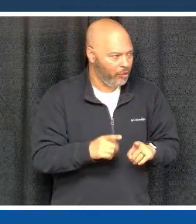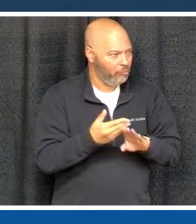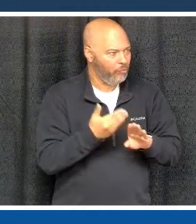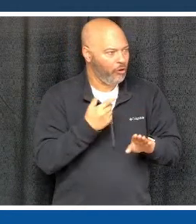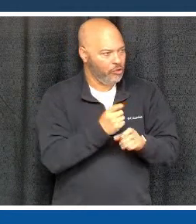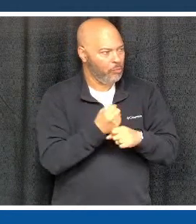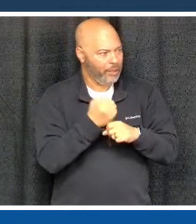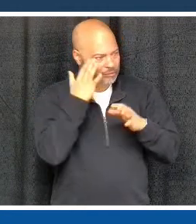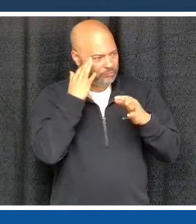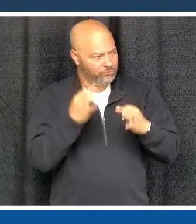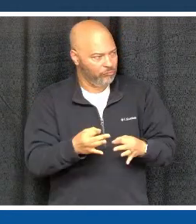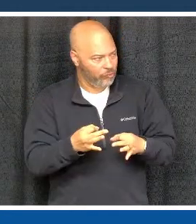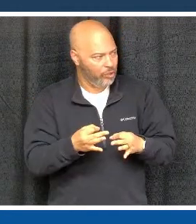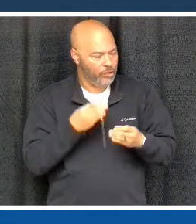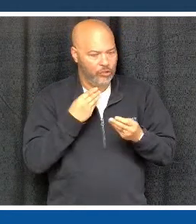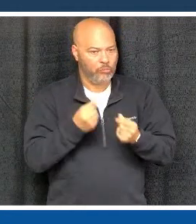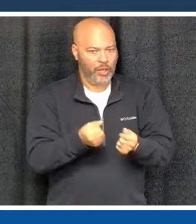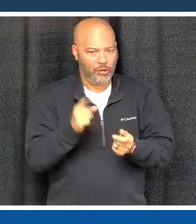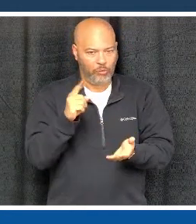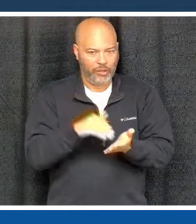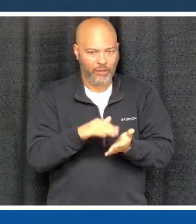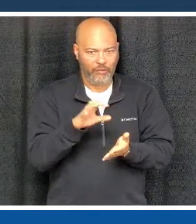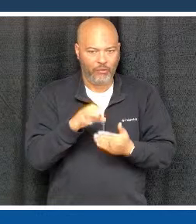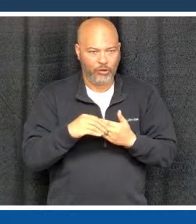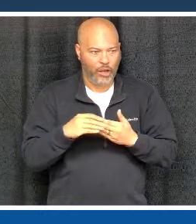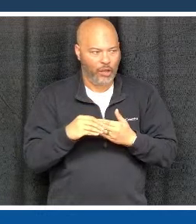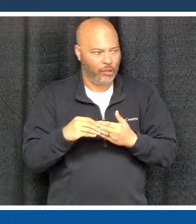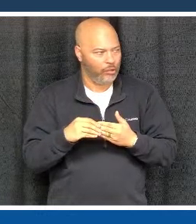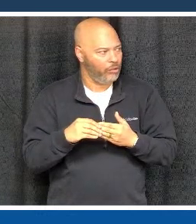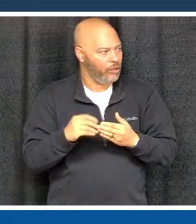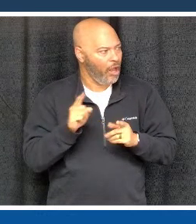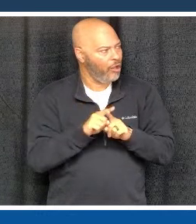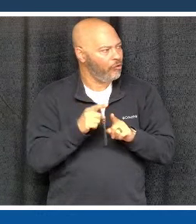before she makes the decision to spend the $1,500.